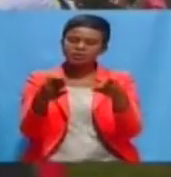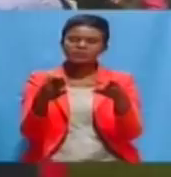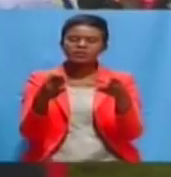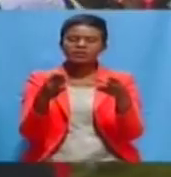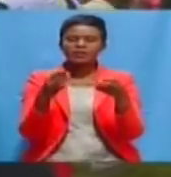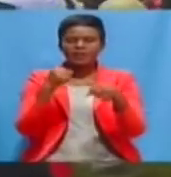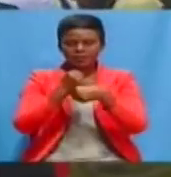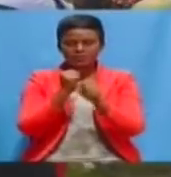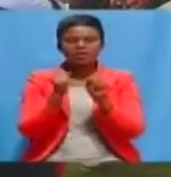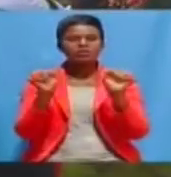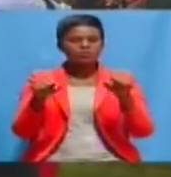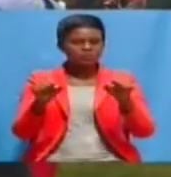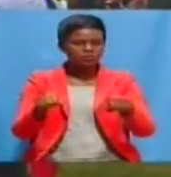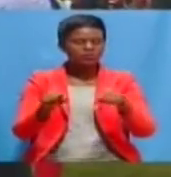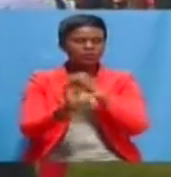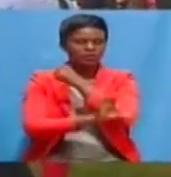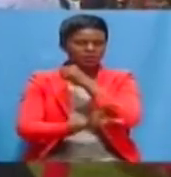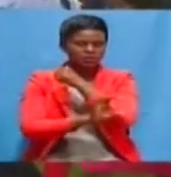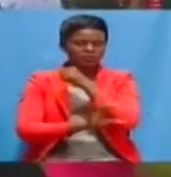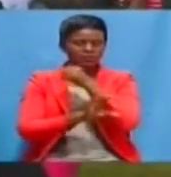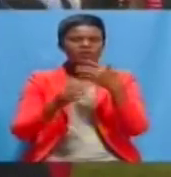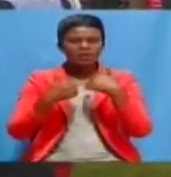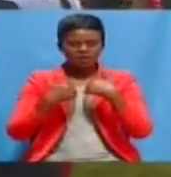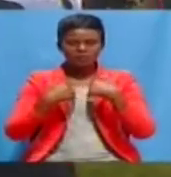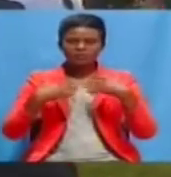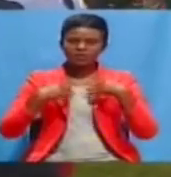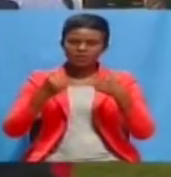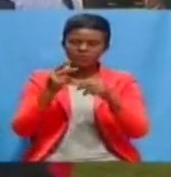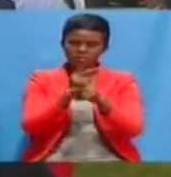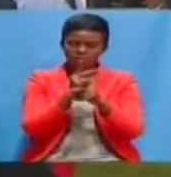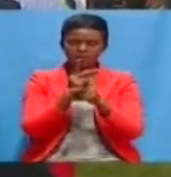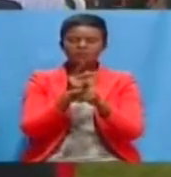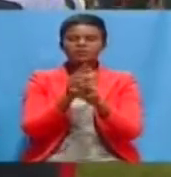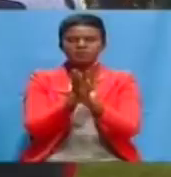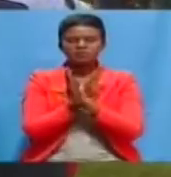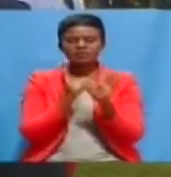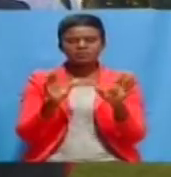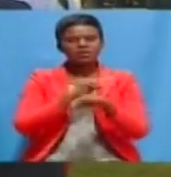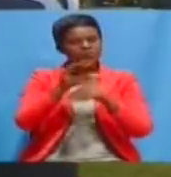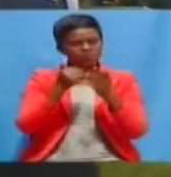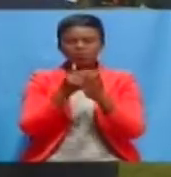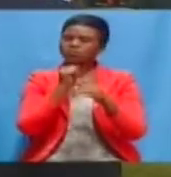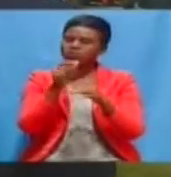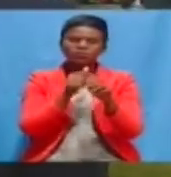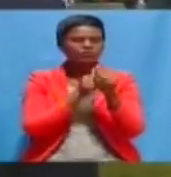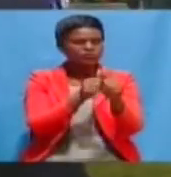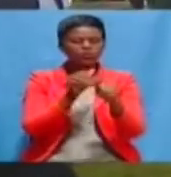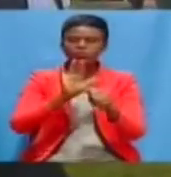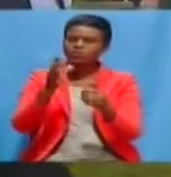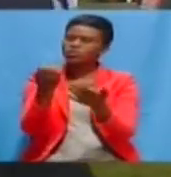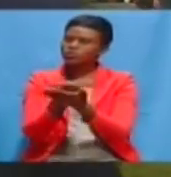possible for the country to have equitable health care delivery for all Zambians regardless of economic status.